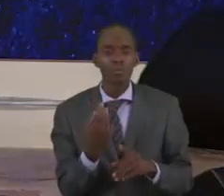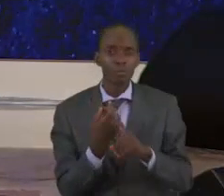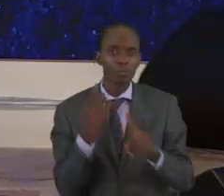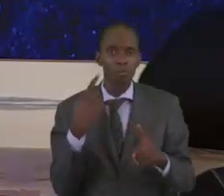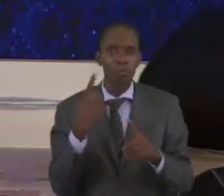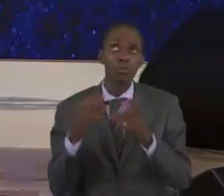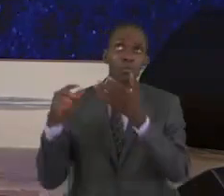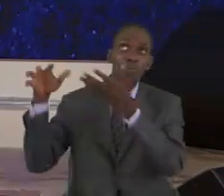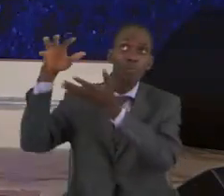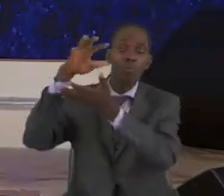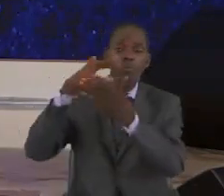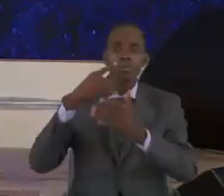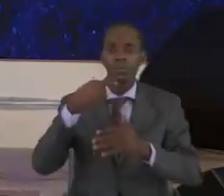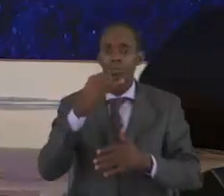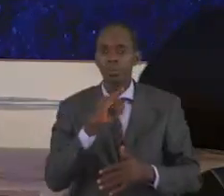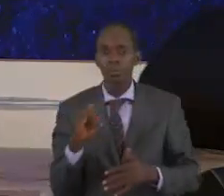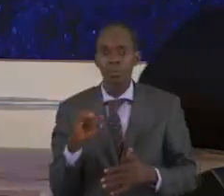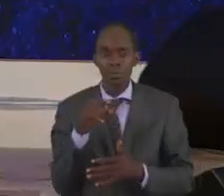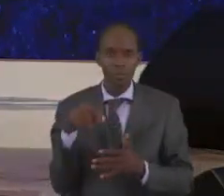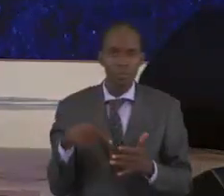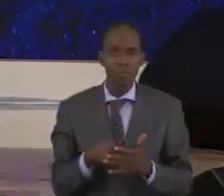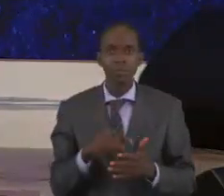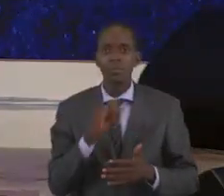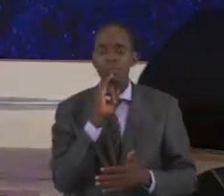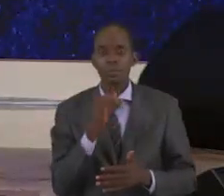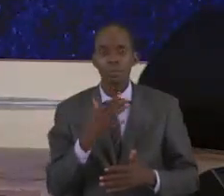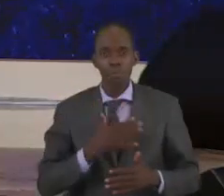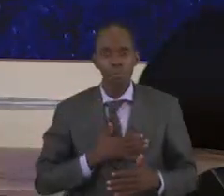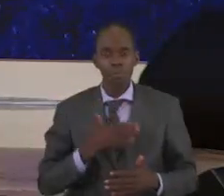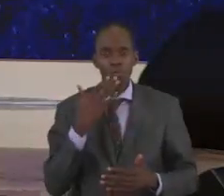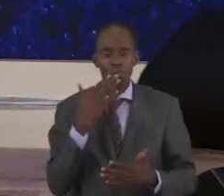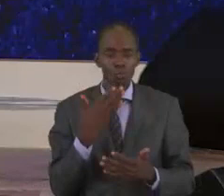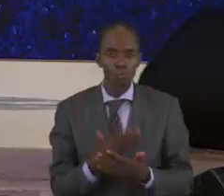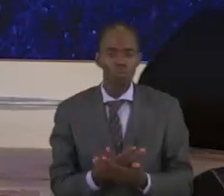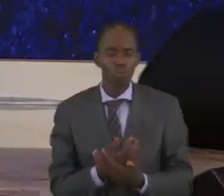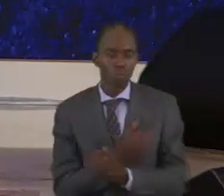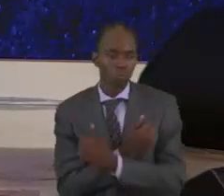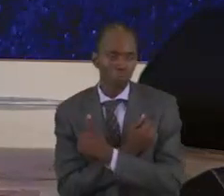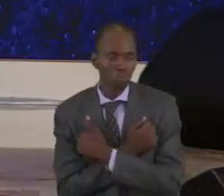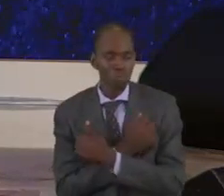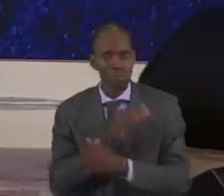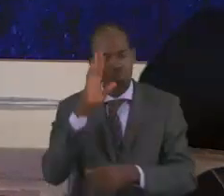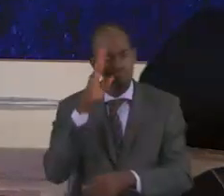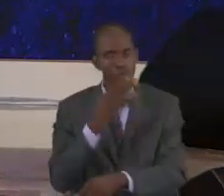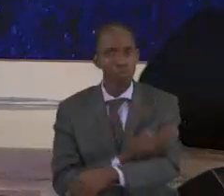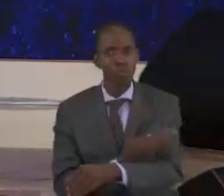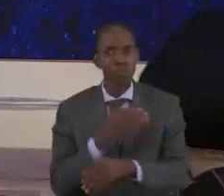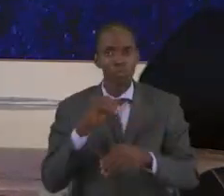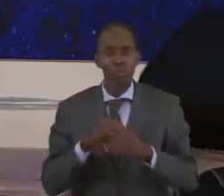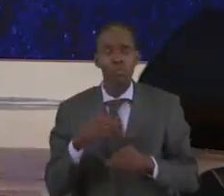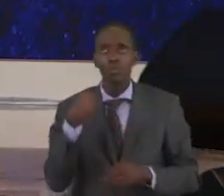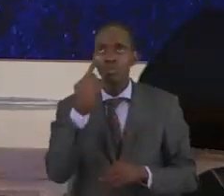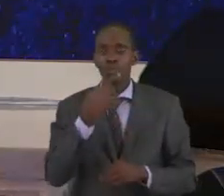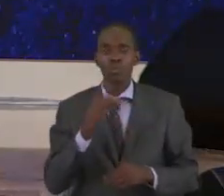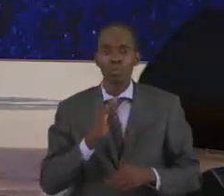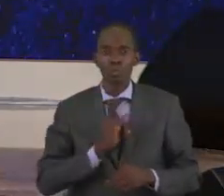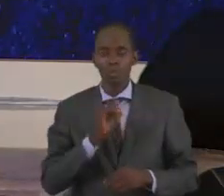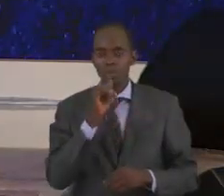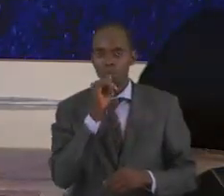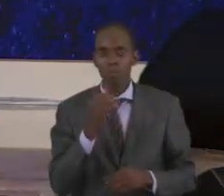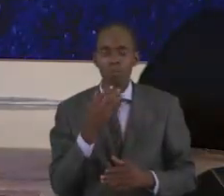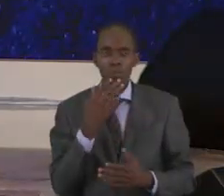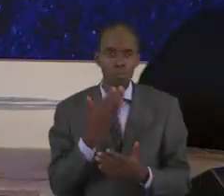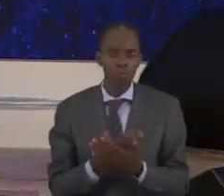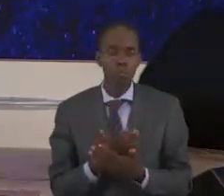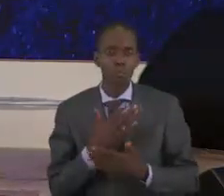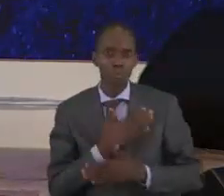clouds, which said, this is my beloved Son, in whom I am well pleased.